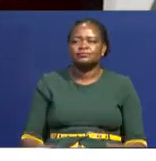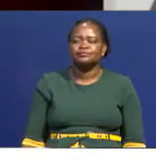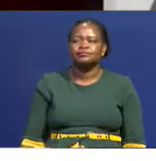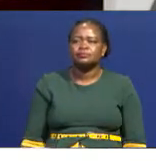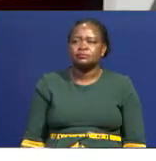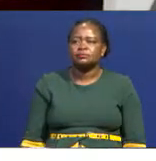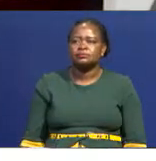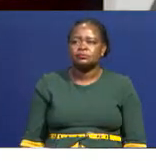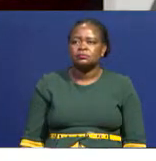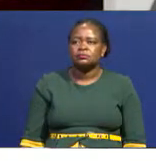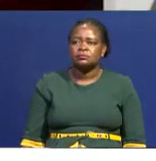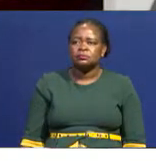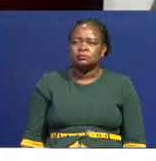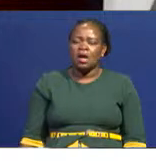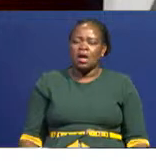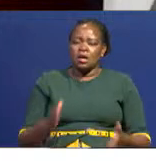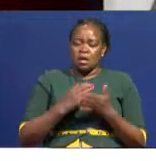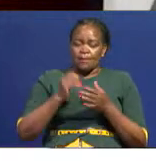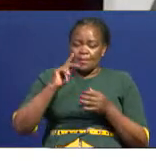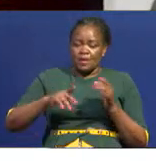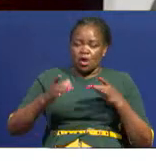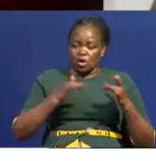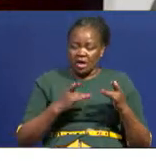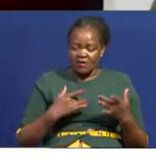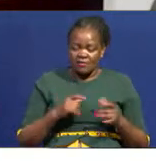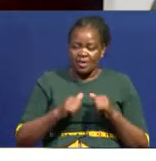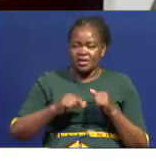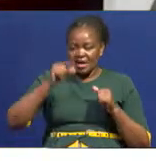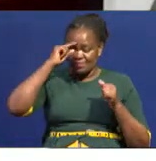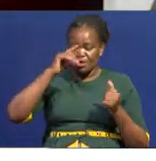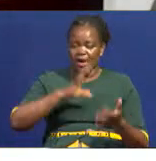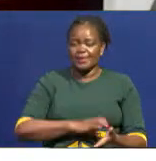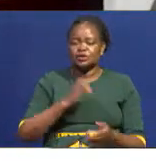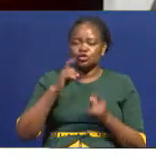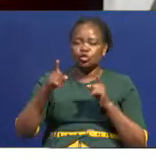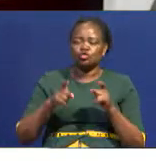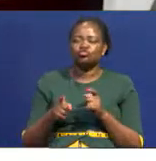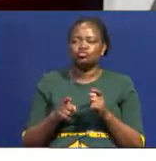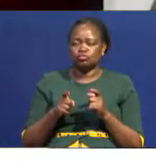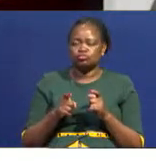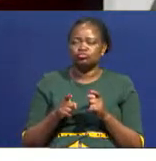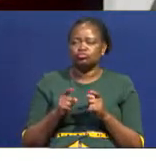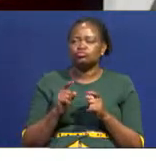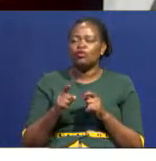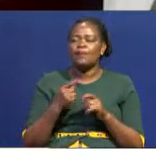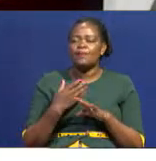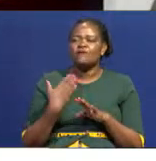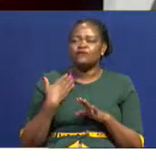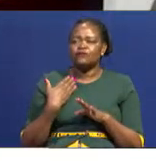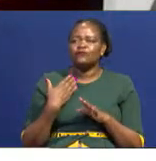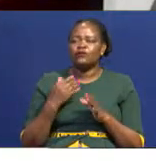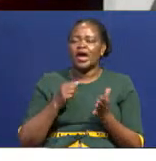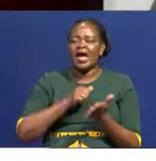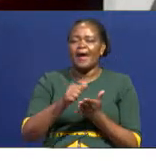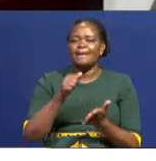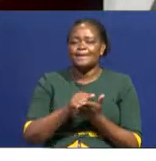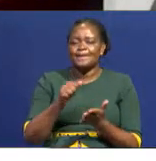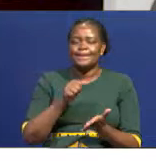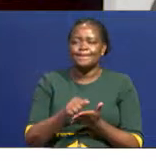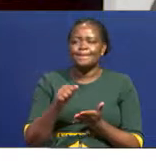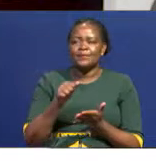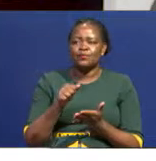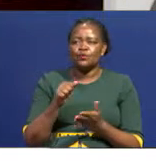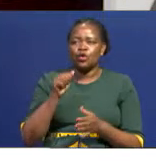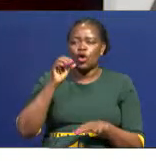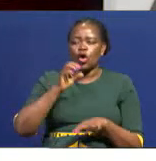Parliament, however, are concerned about the government's capacity to regulate the content before it's published